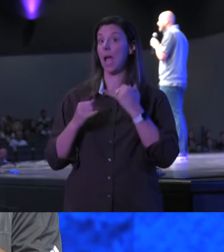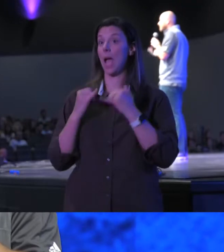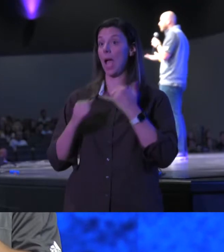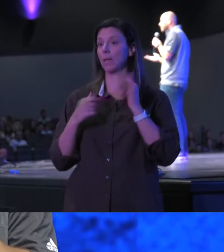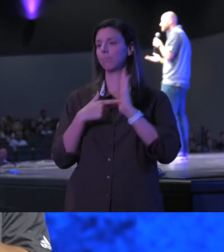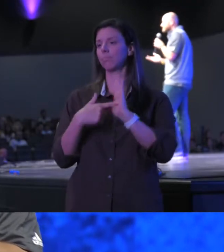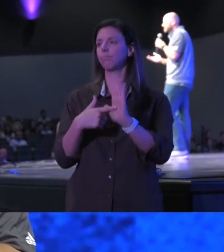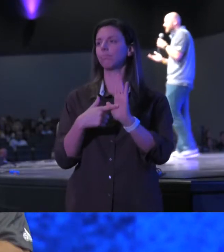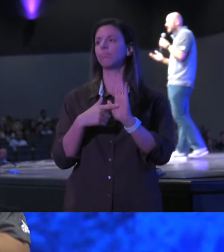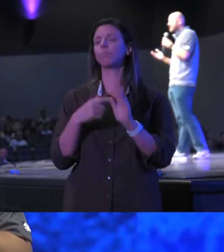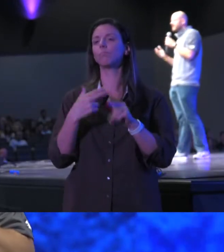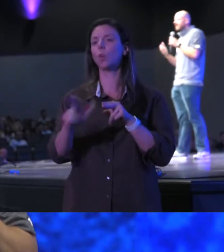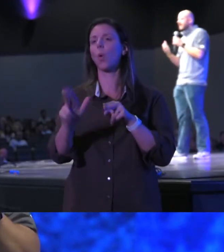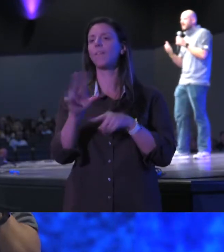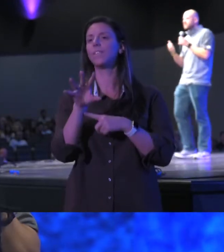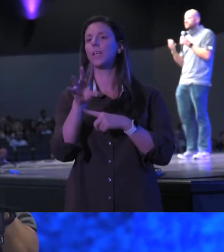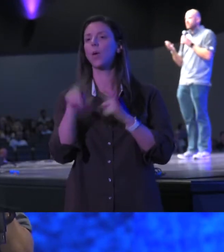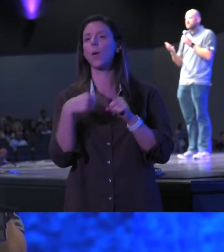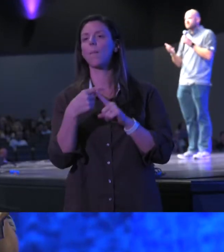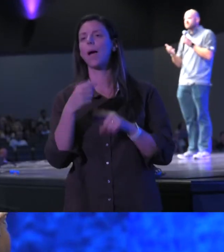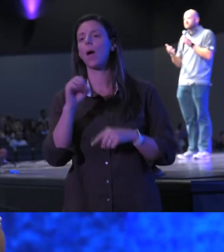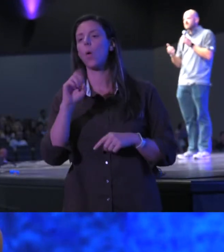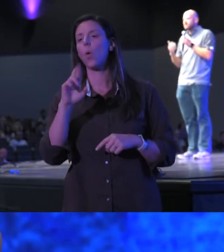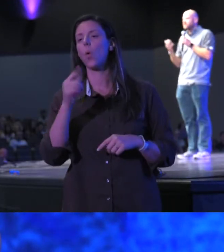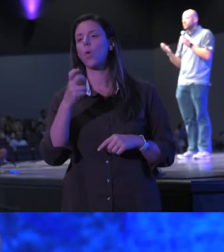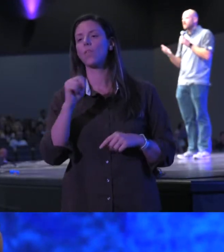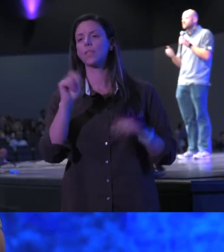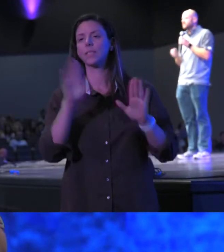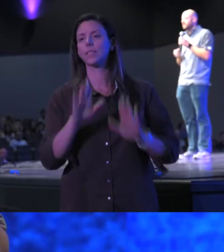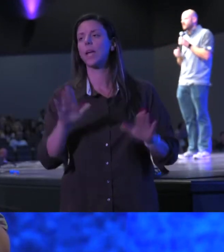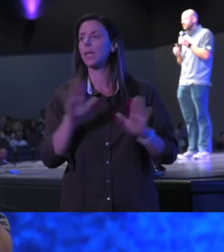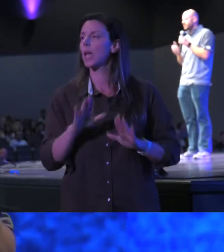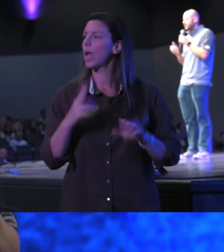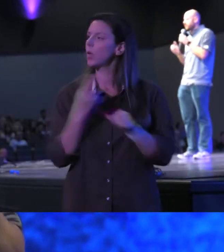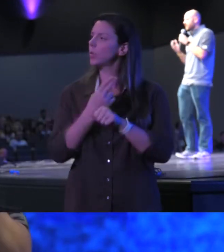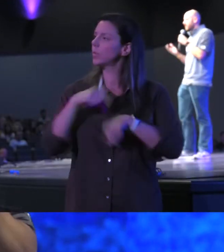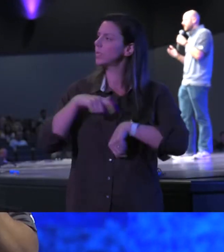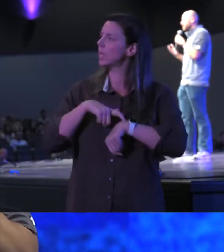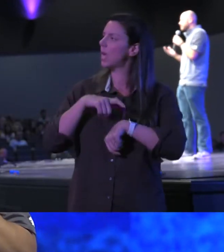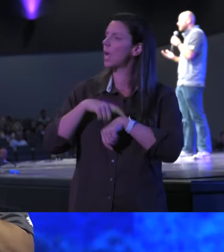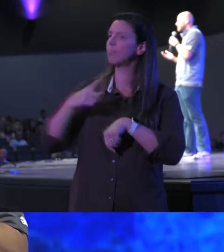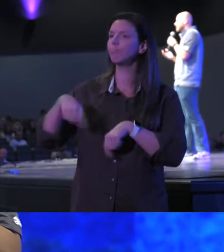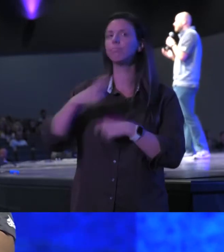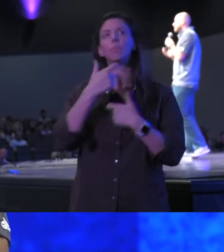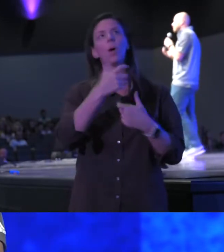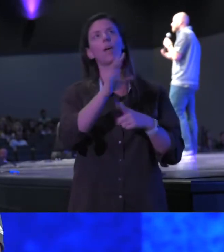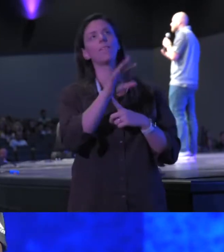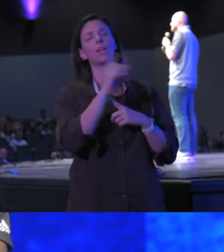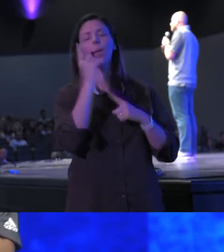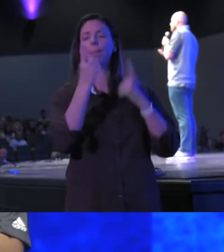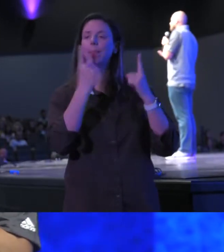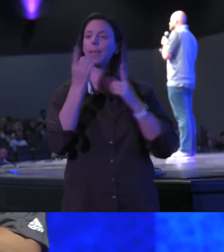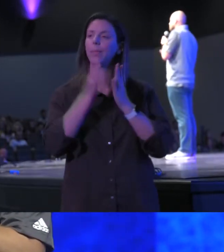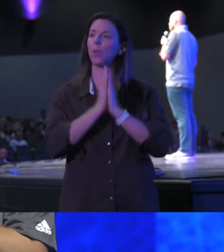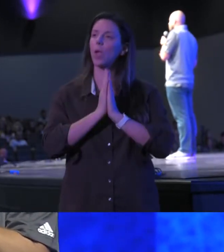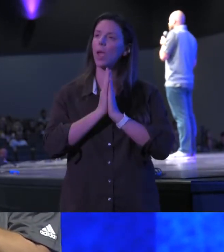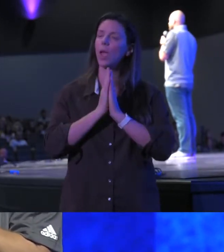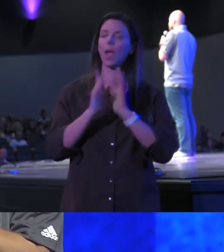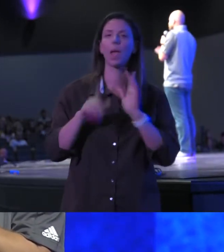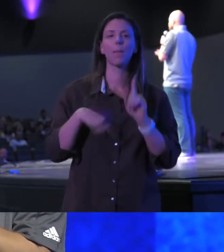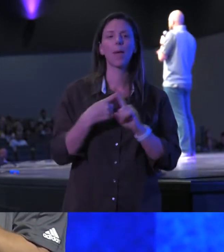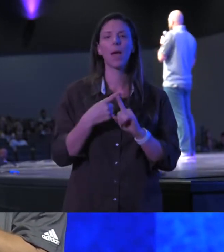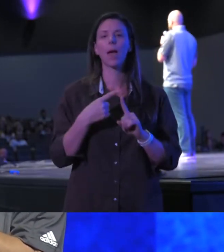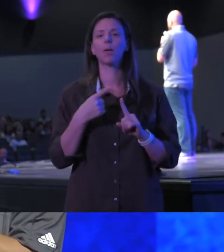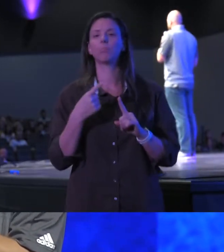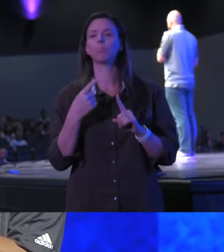video about Orphan Sunday, and I just want to use this time as you're watching the video for you to think and pray about whether or not God is